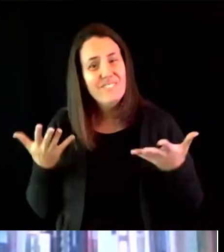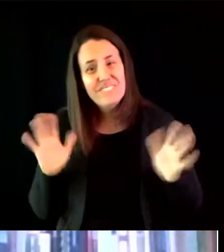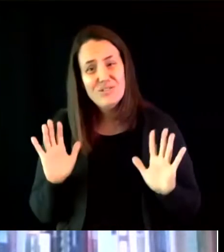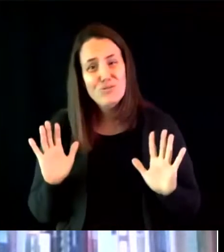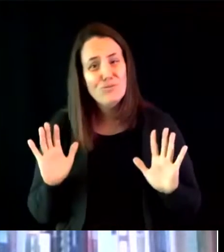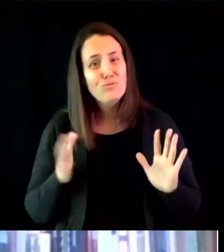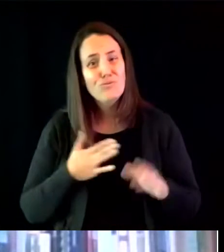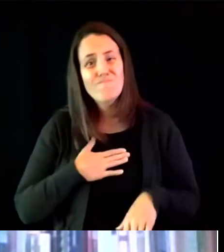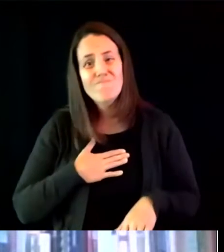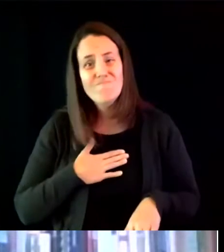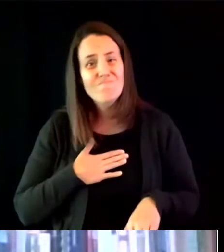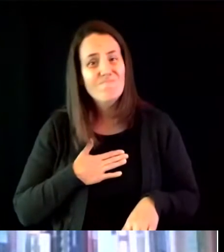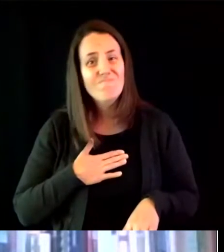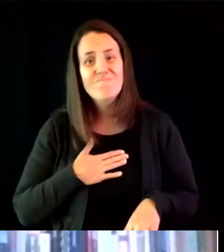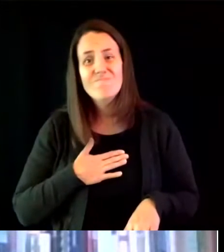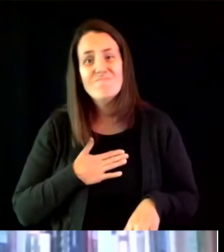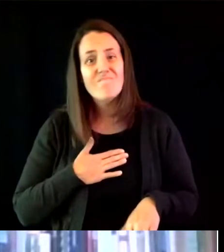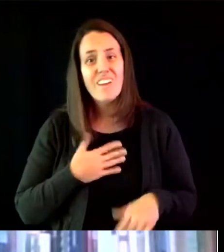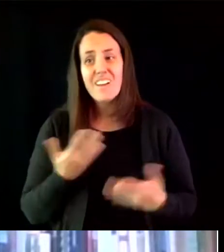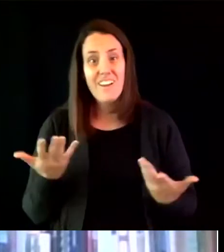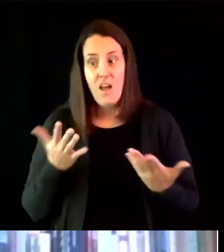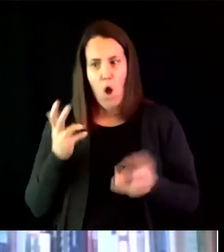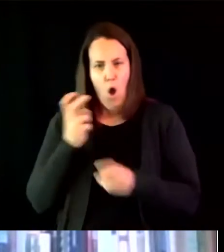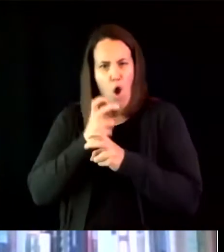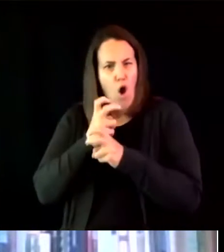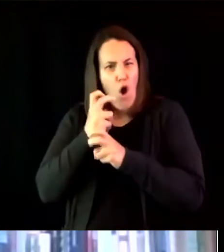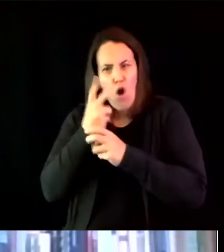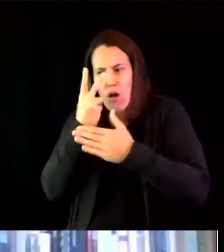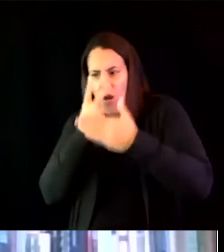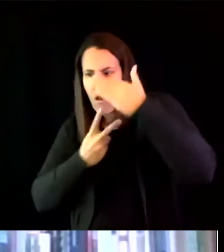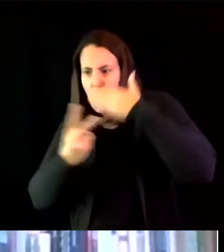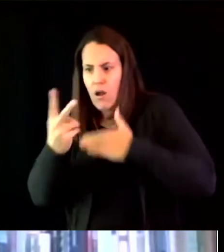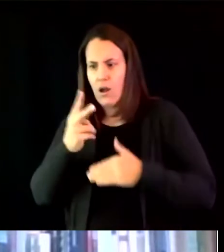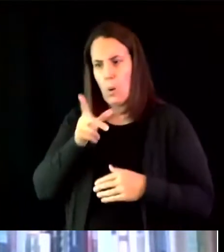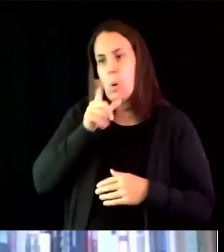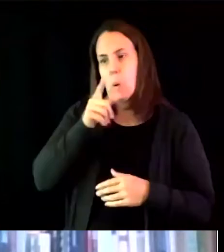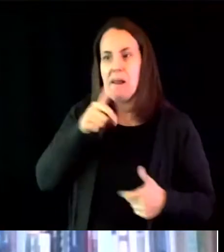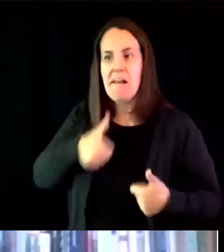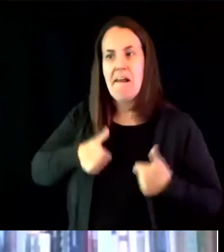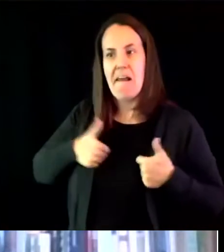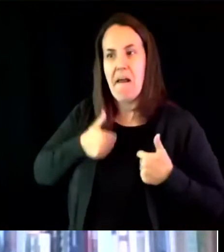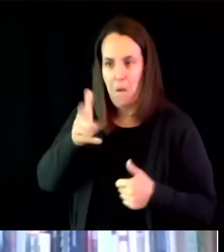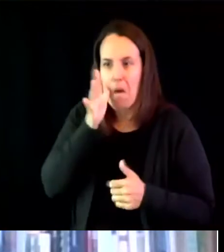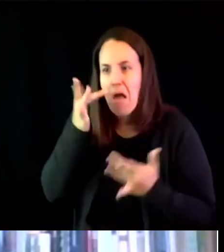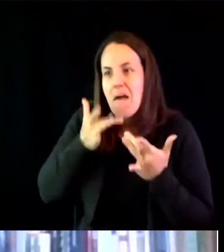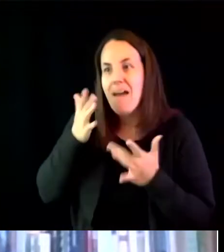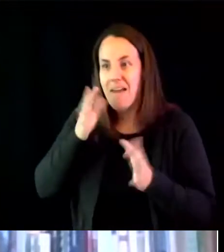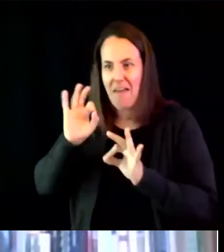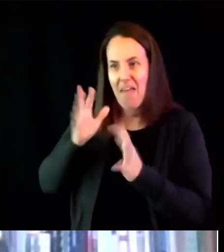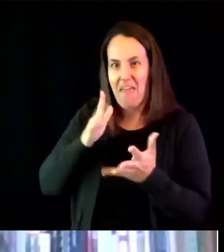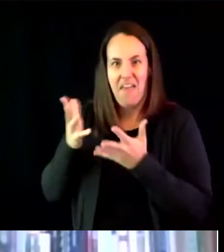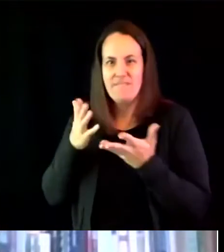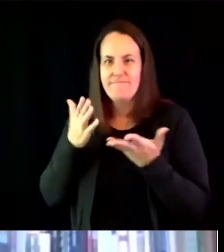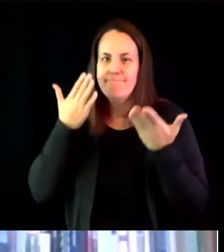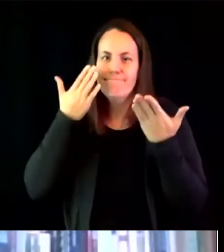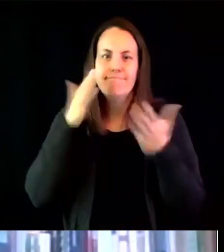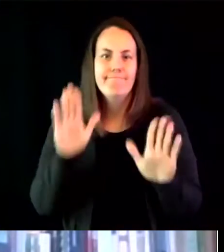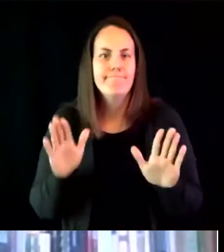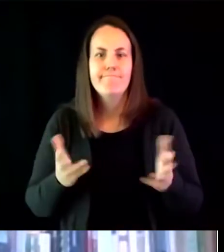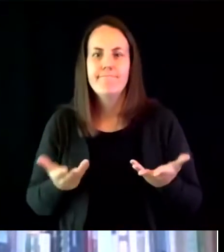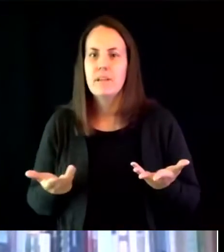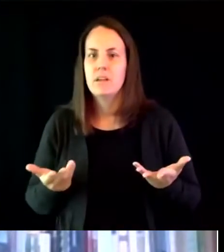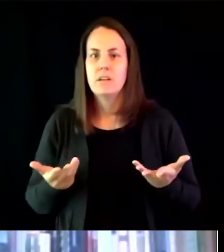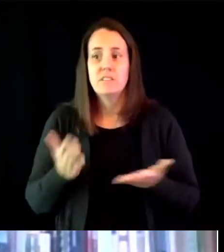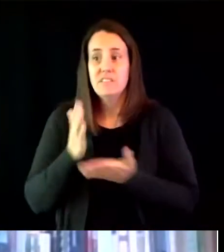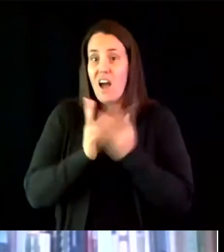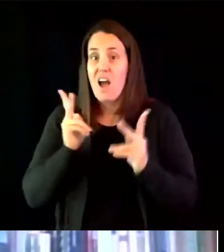don't know when you're the person who gets COVID, if you will be the one who needs this type of care, or if you will pass it